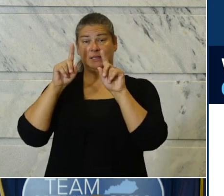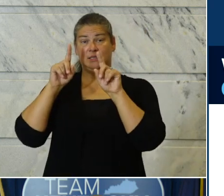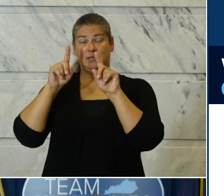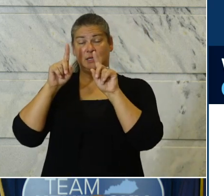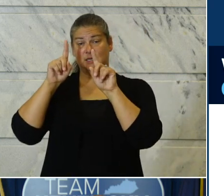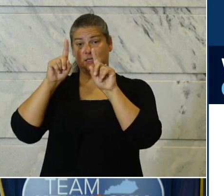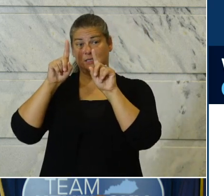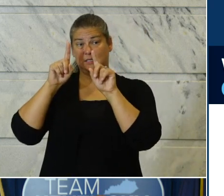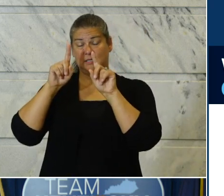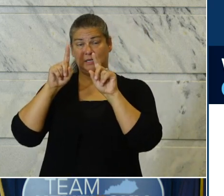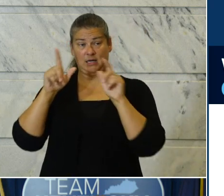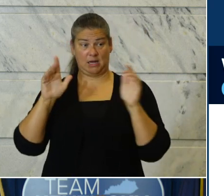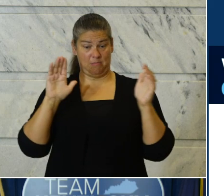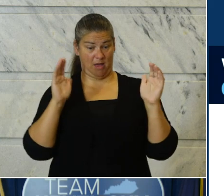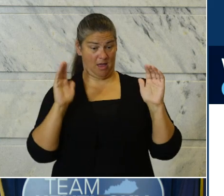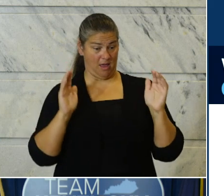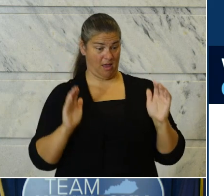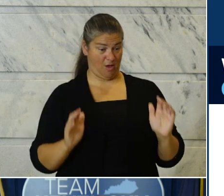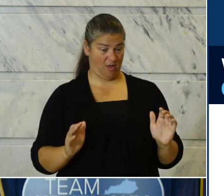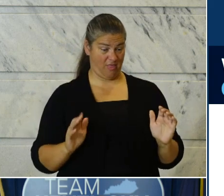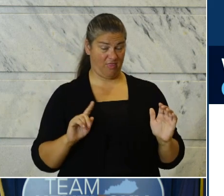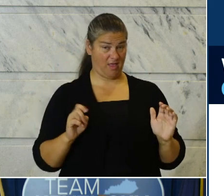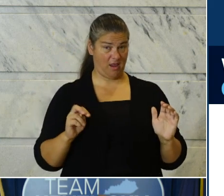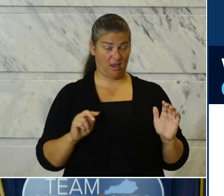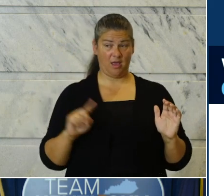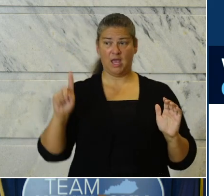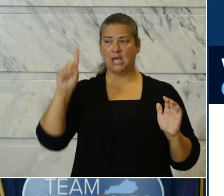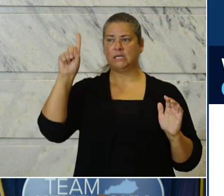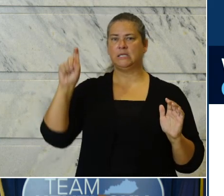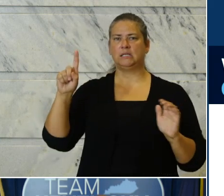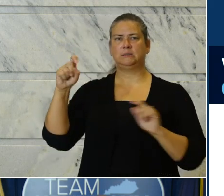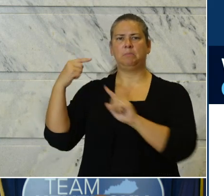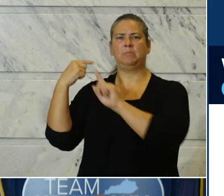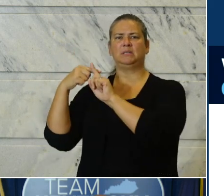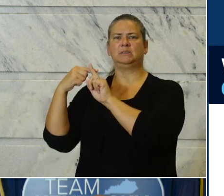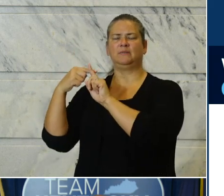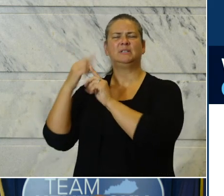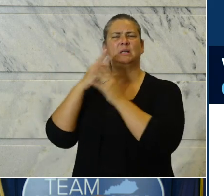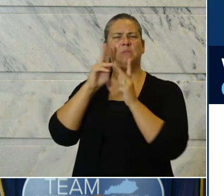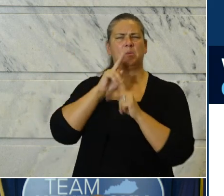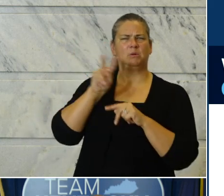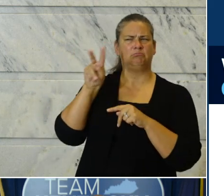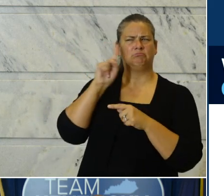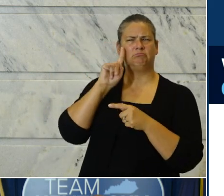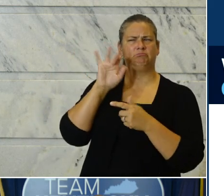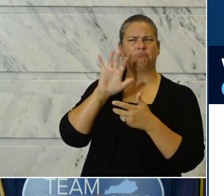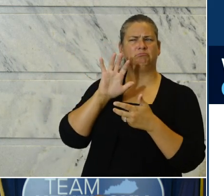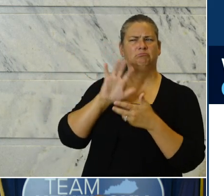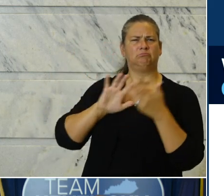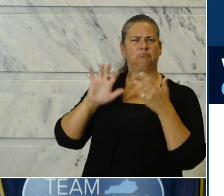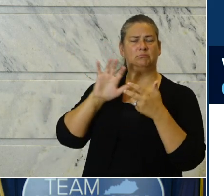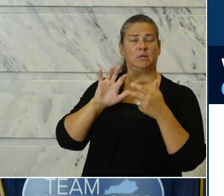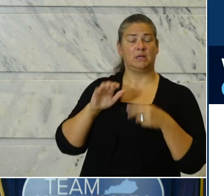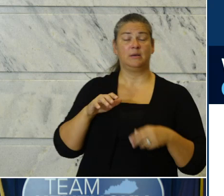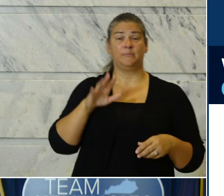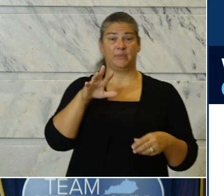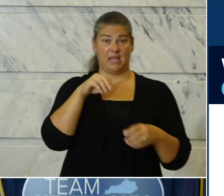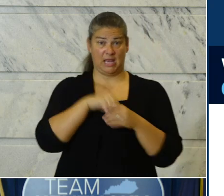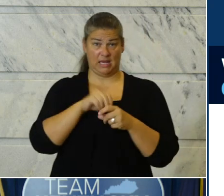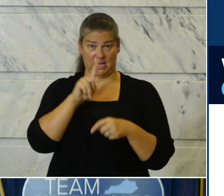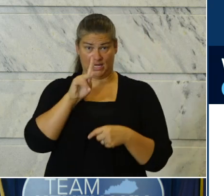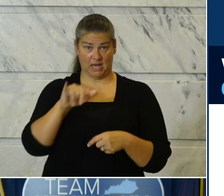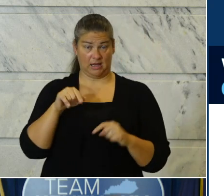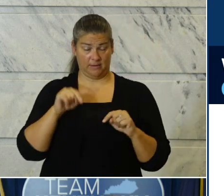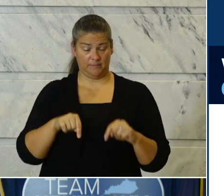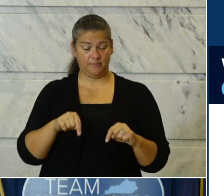be a matter of confusion for folks. What we have said in Kentucky is that the way